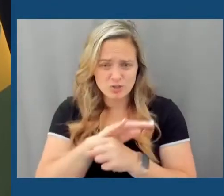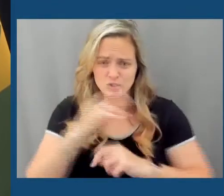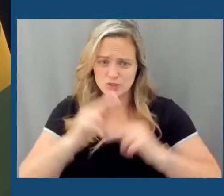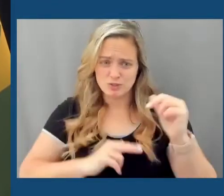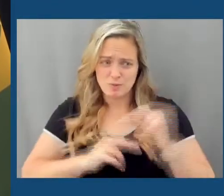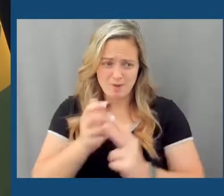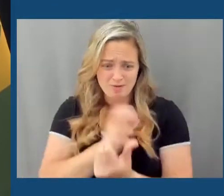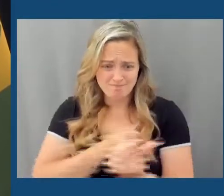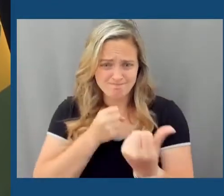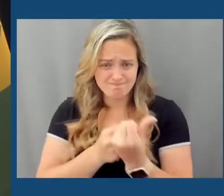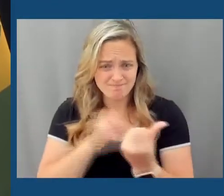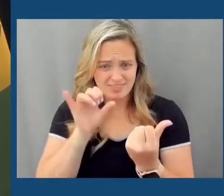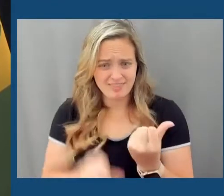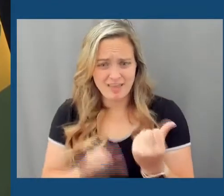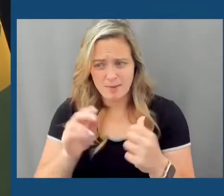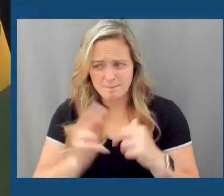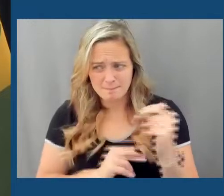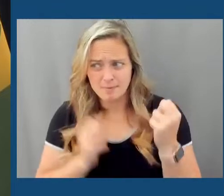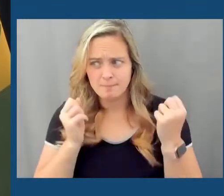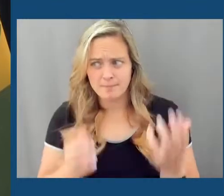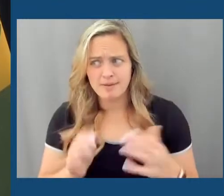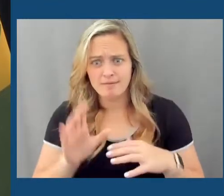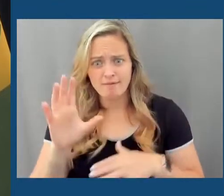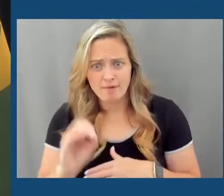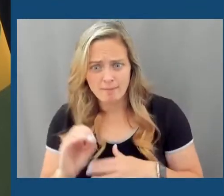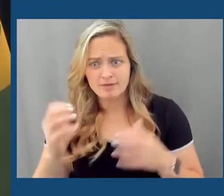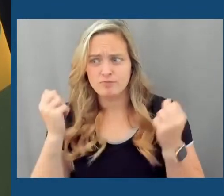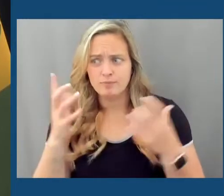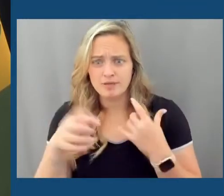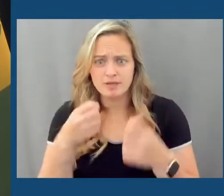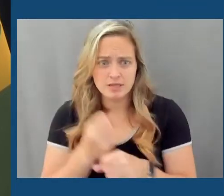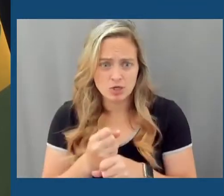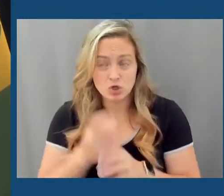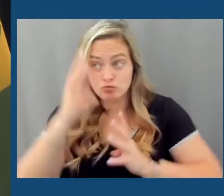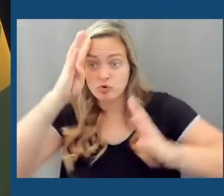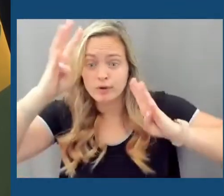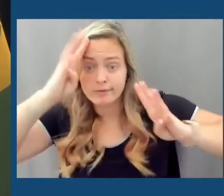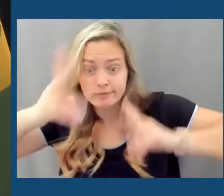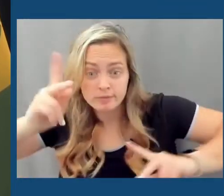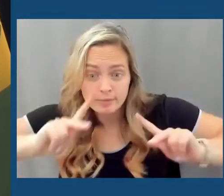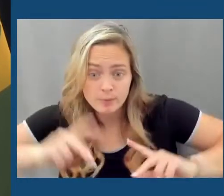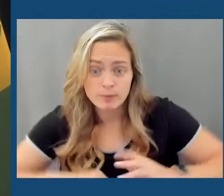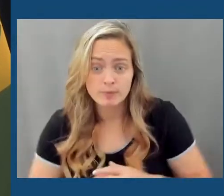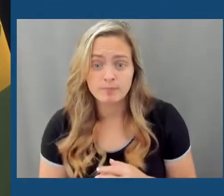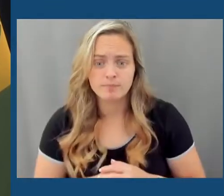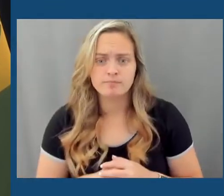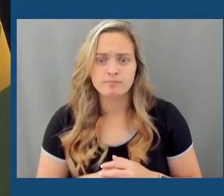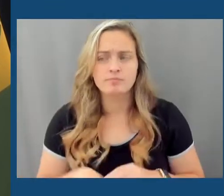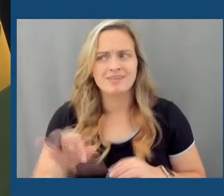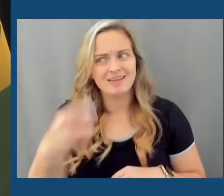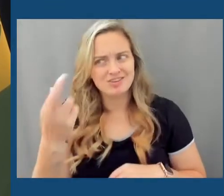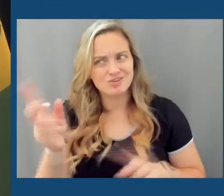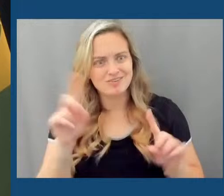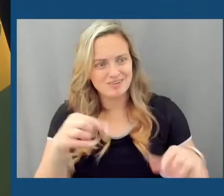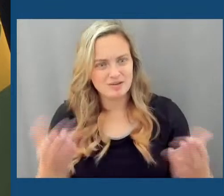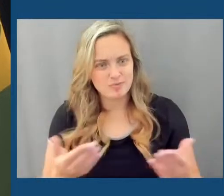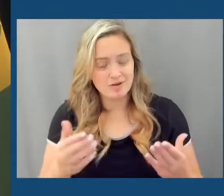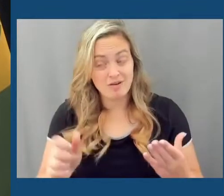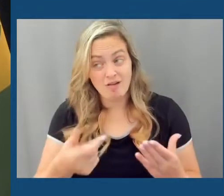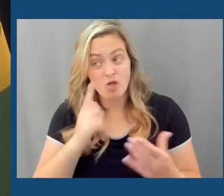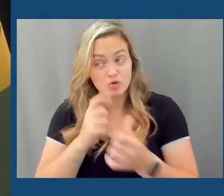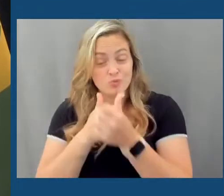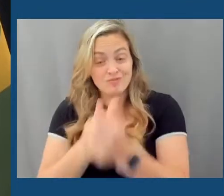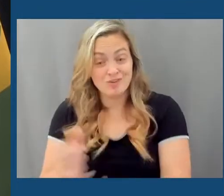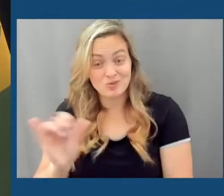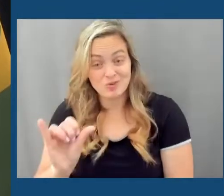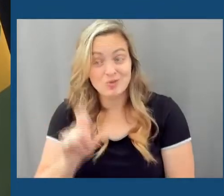this, that built companies for decades and decades because of the creativity of its people. That's why they're here, and that's why others will follow. And that's why